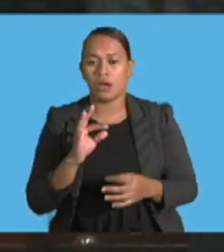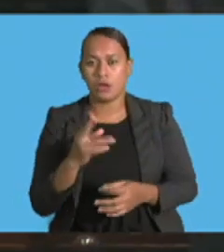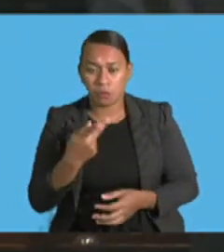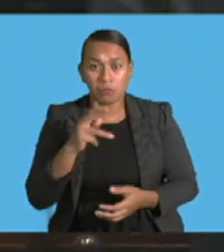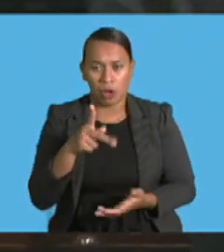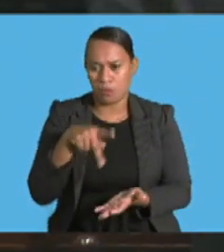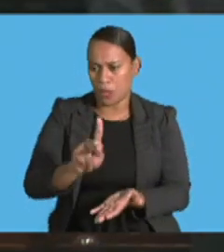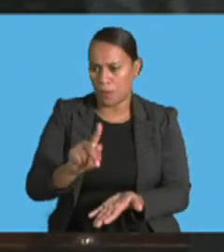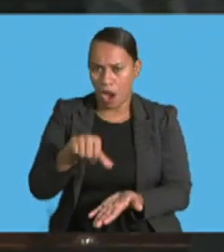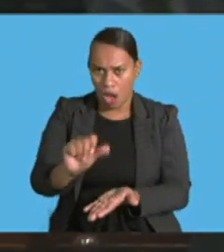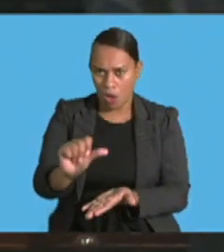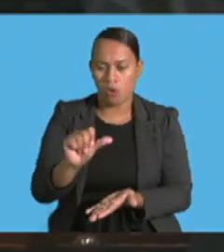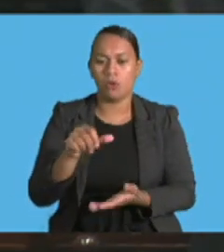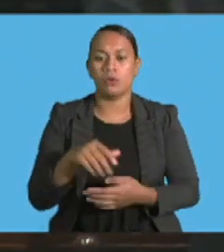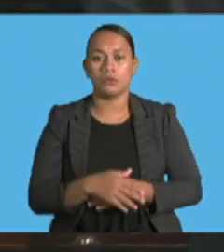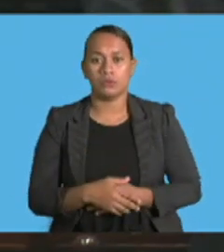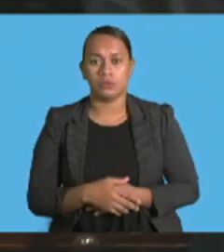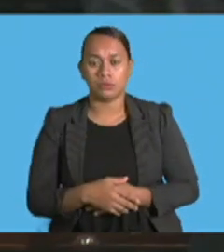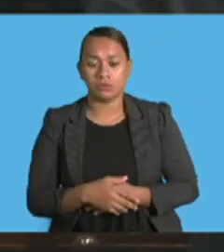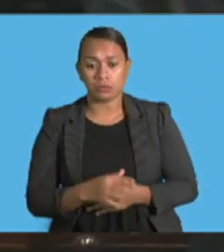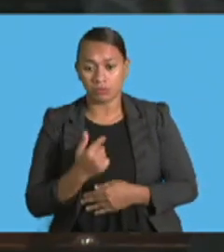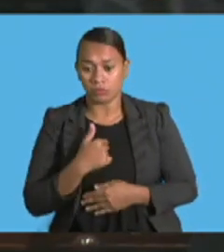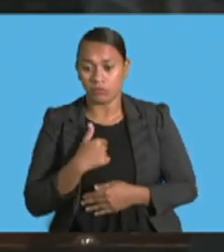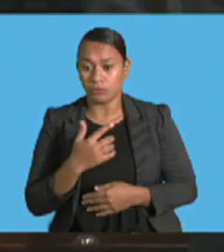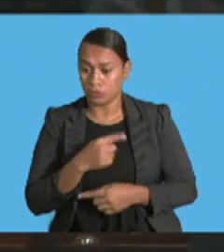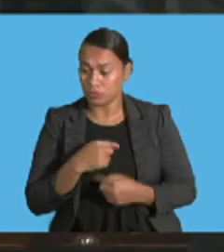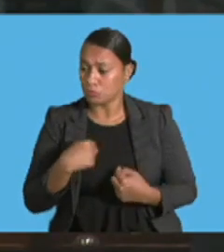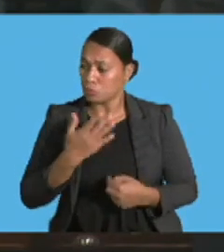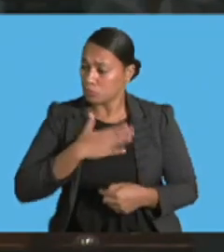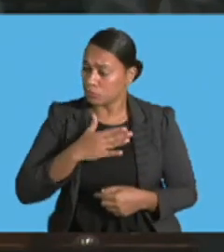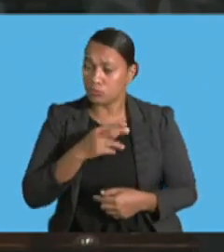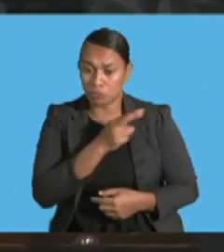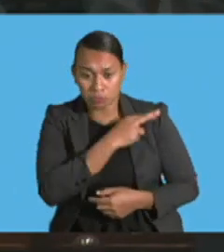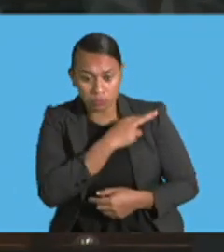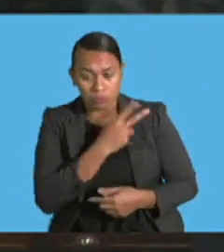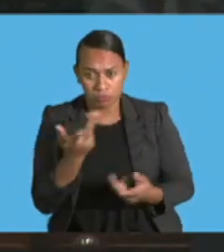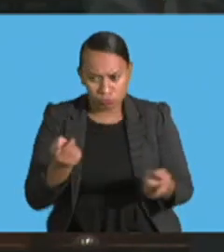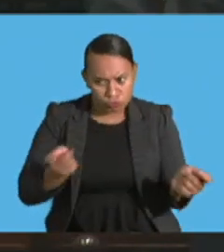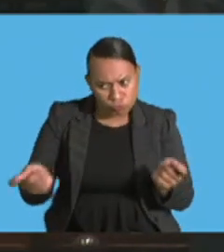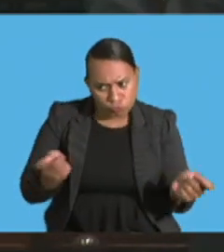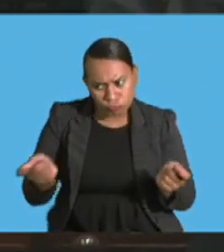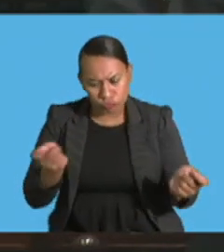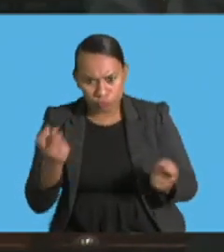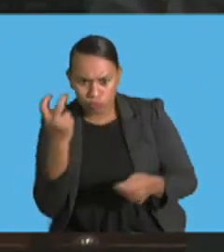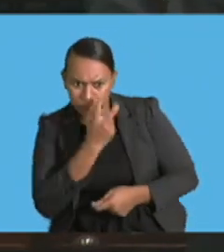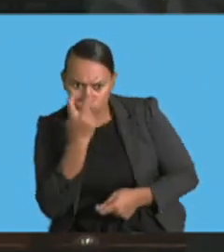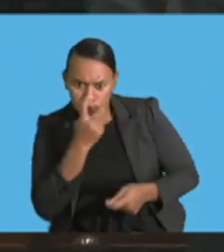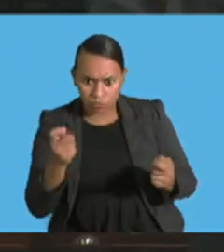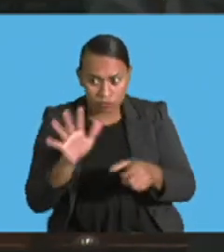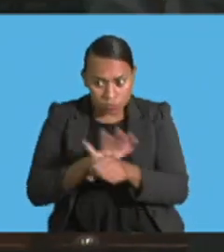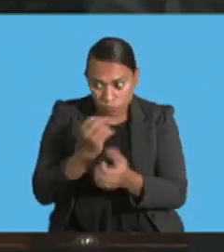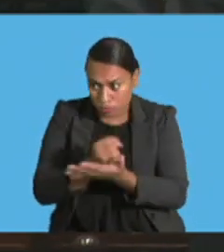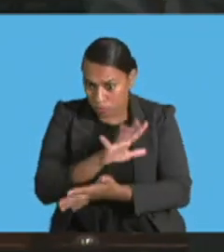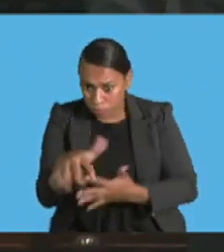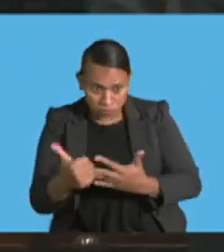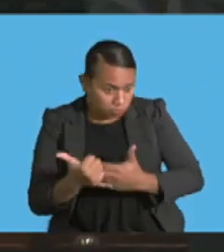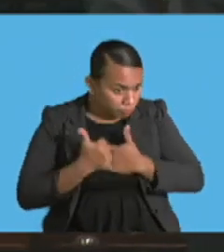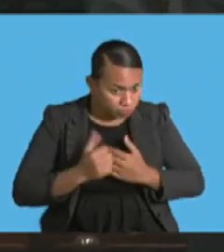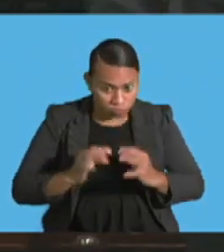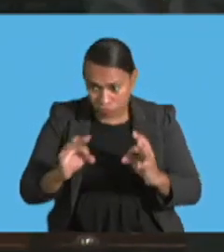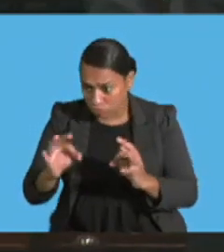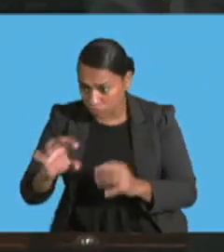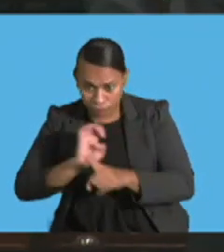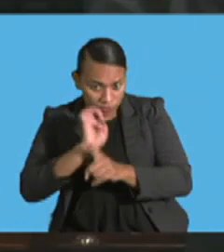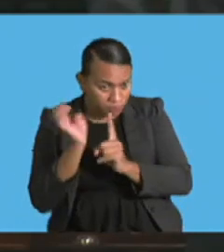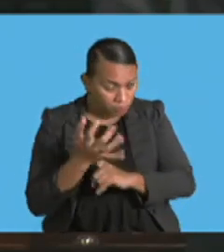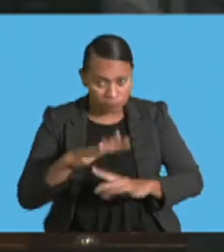Mr. Speaker, say while assisting its role as a regulator, the department also enumerates itself as a customer-friendly, business-friendly